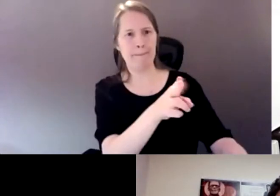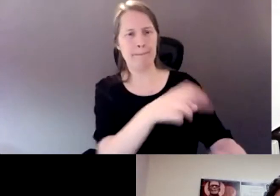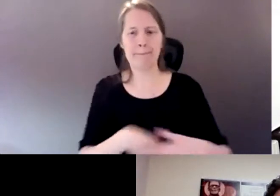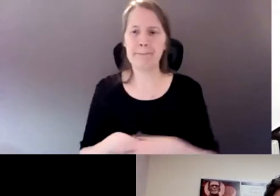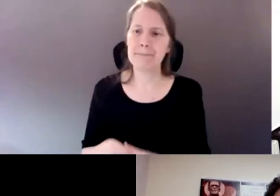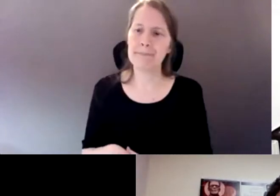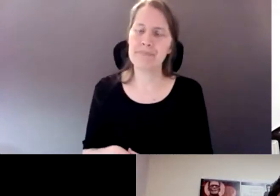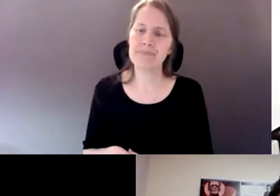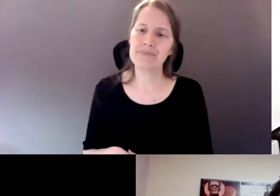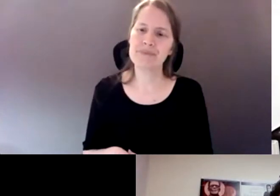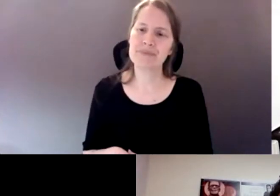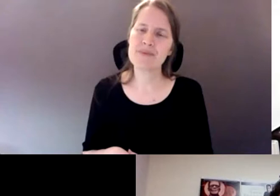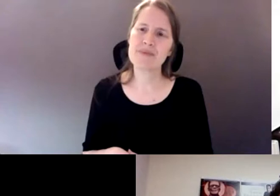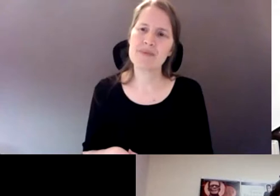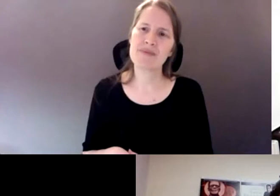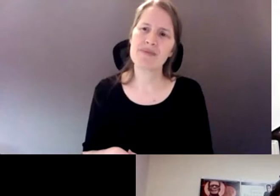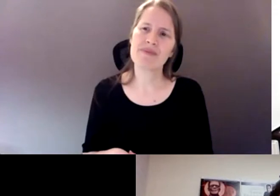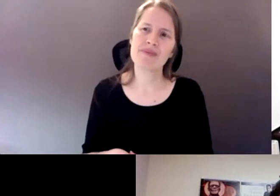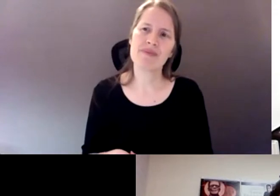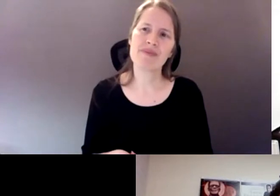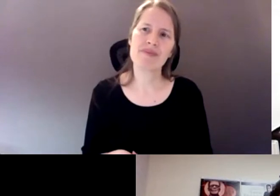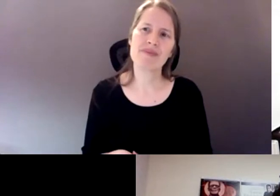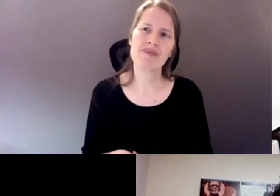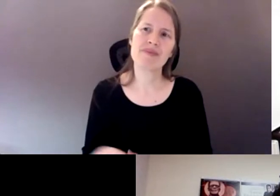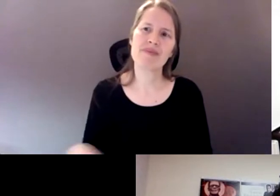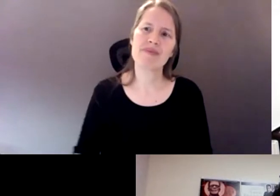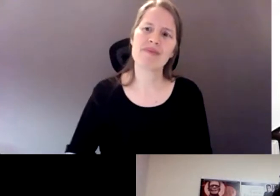But there's a different question. I think that